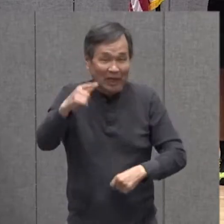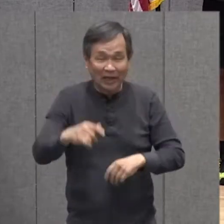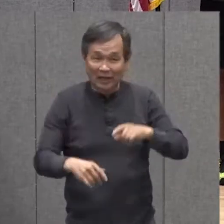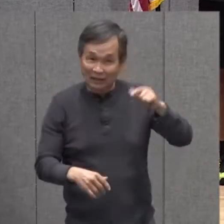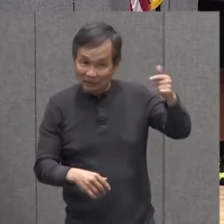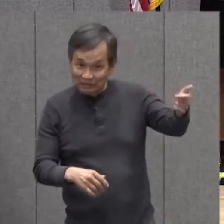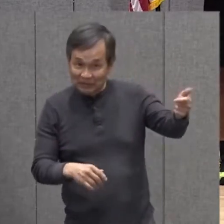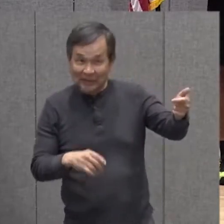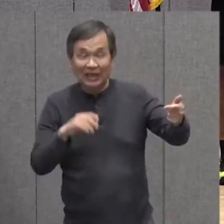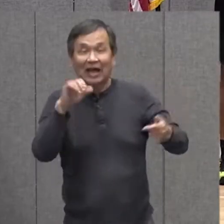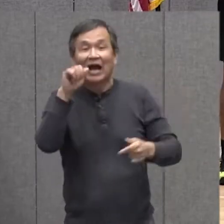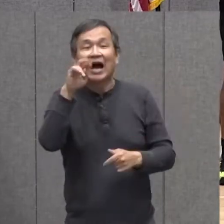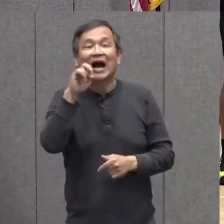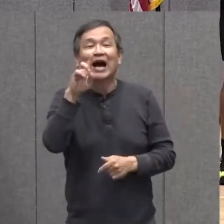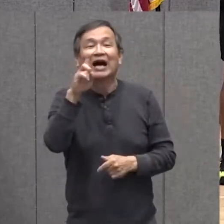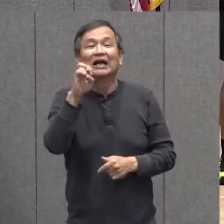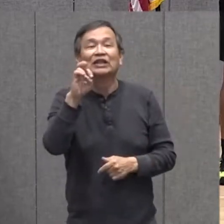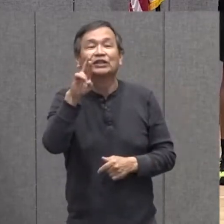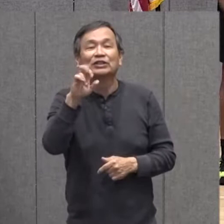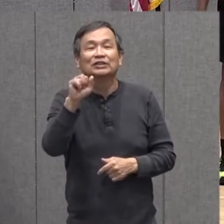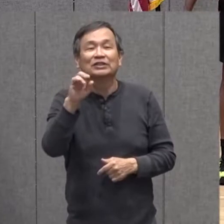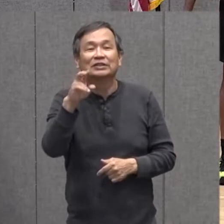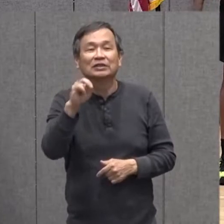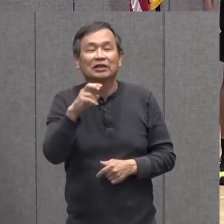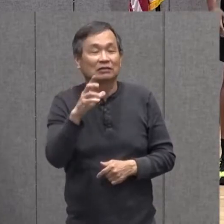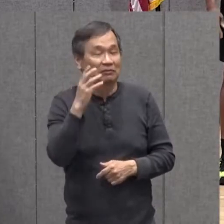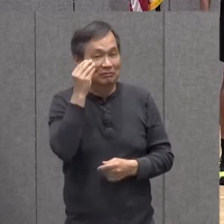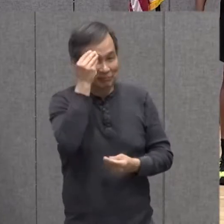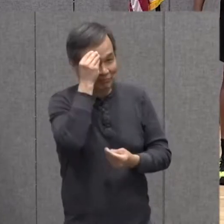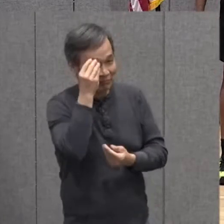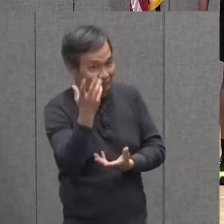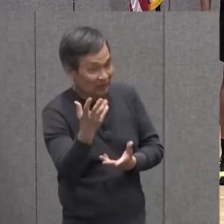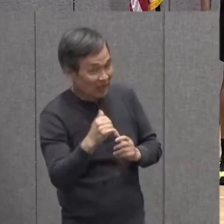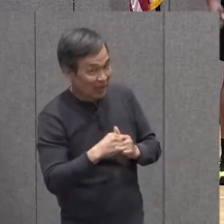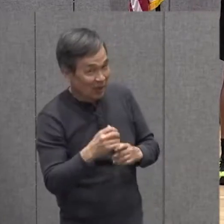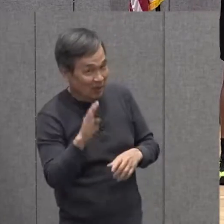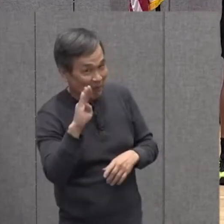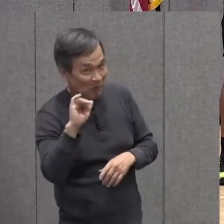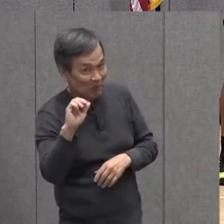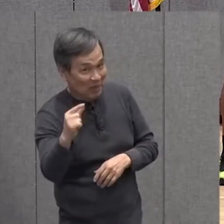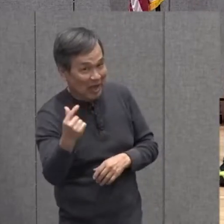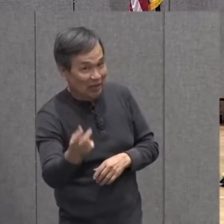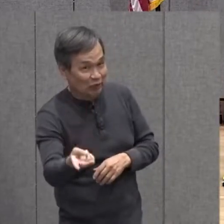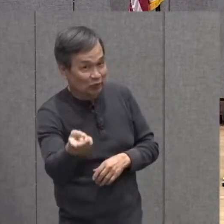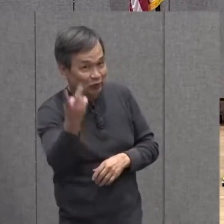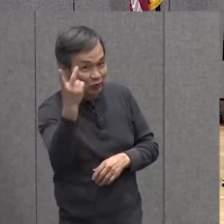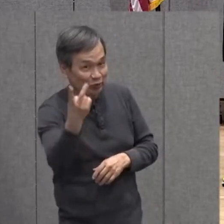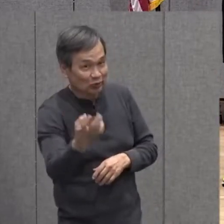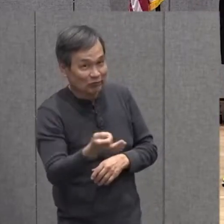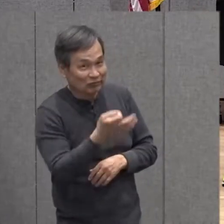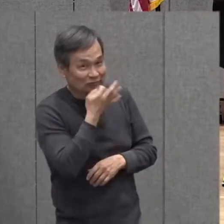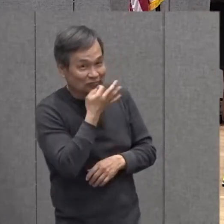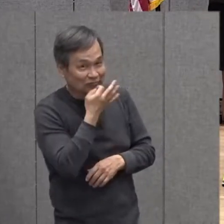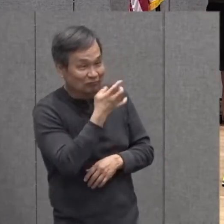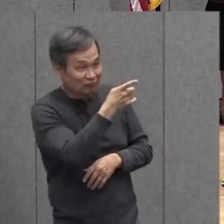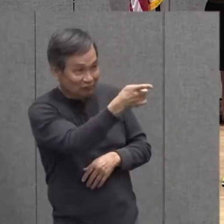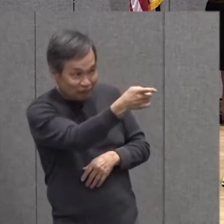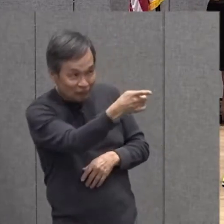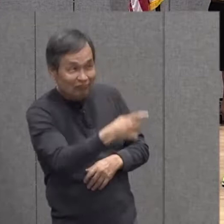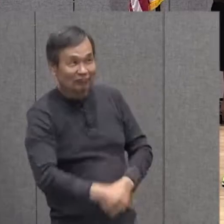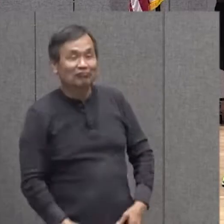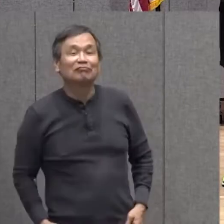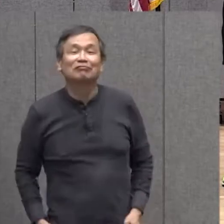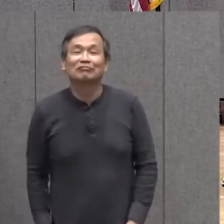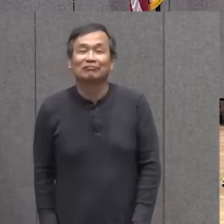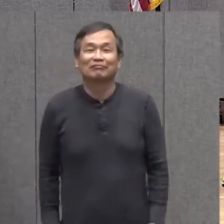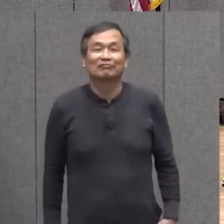Mr. Anderson, he's going to teach us how we're going to juggle with two bags. Excelente, gracias niños y niñas. Vamos ahora